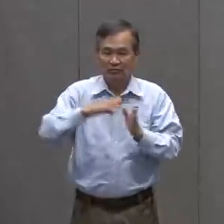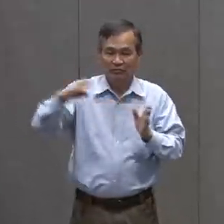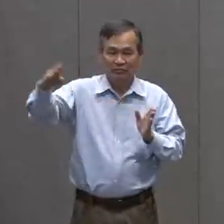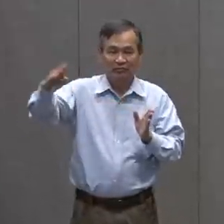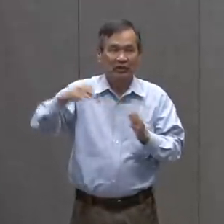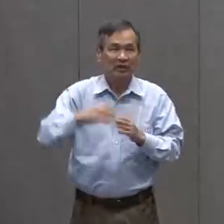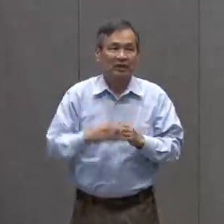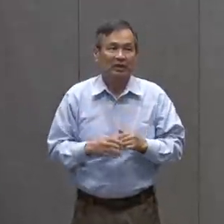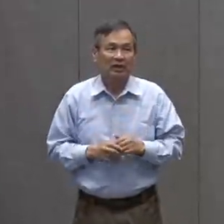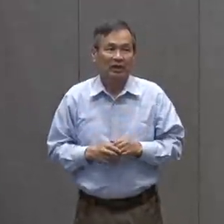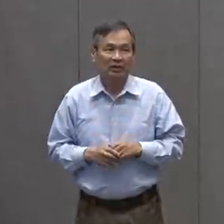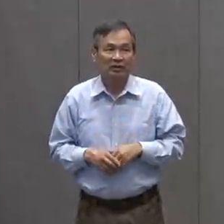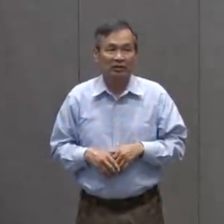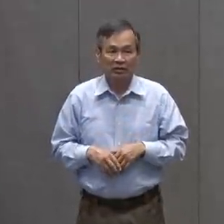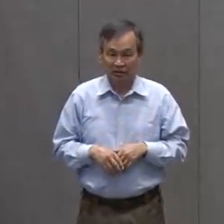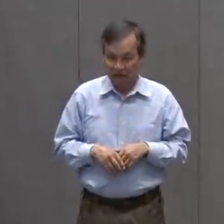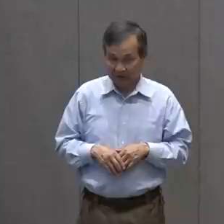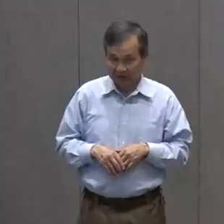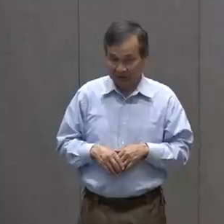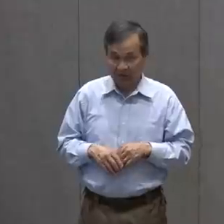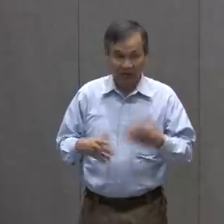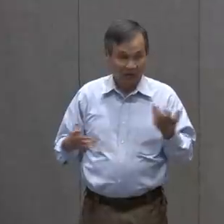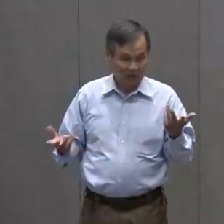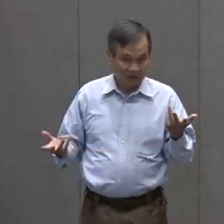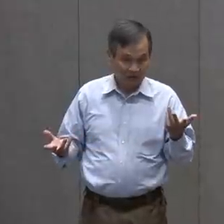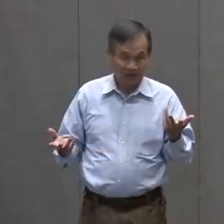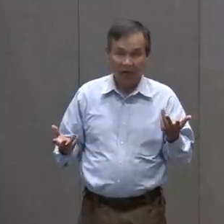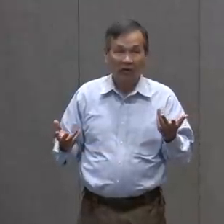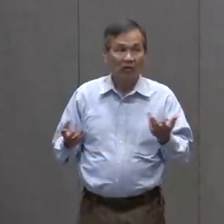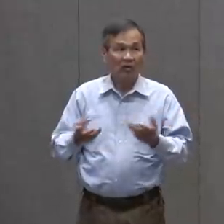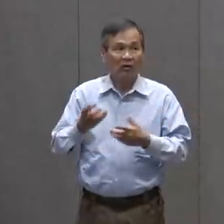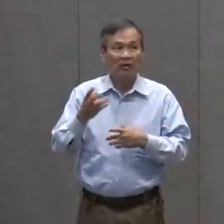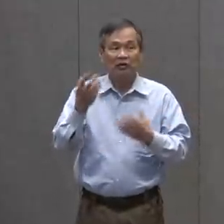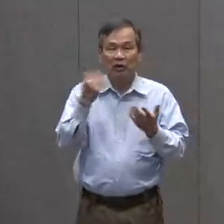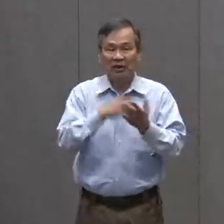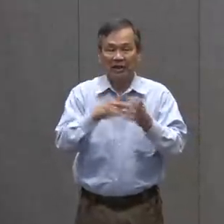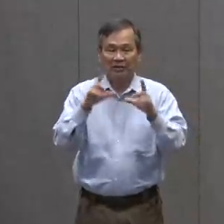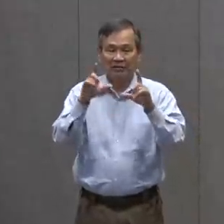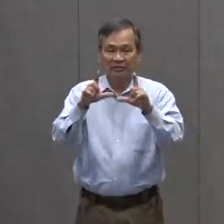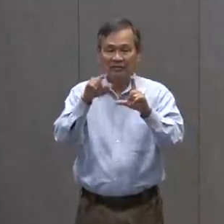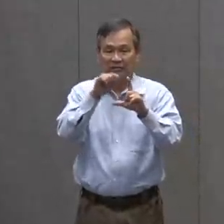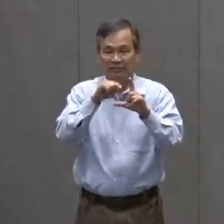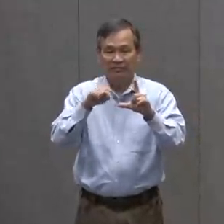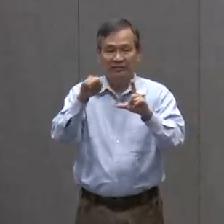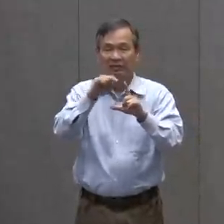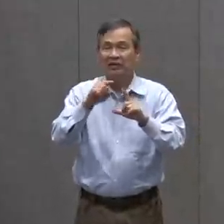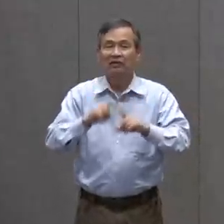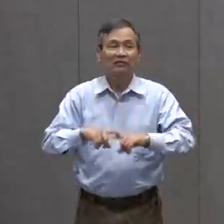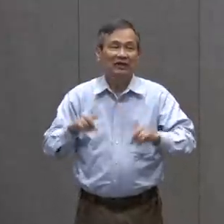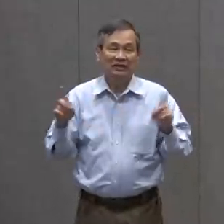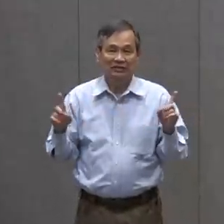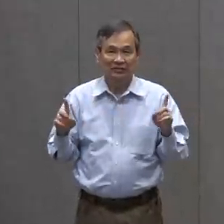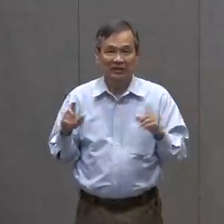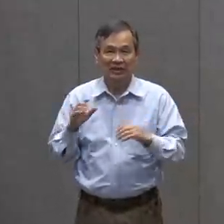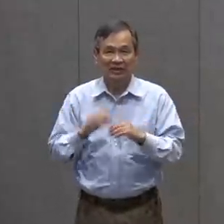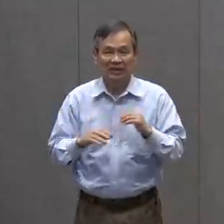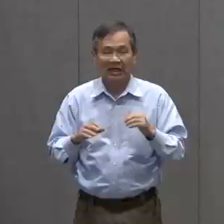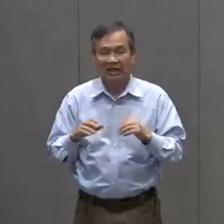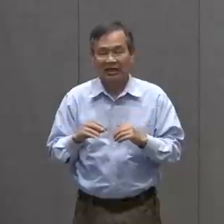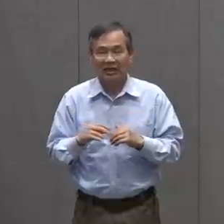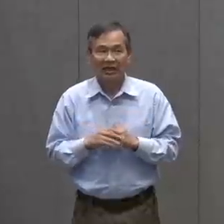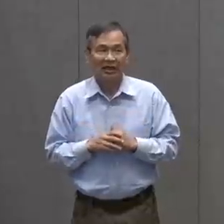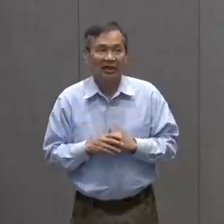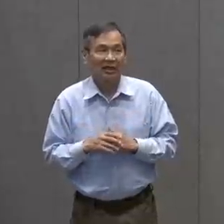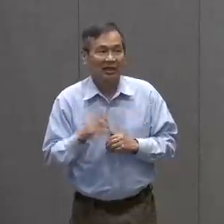horizontal, vertical, either side of diagonal, or your 2x2, which is really different than